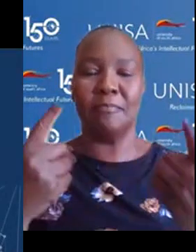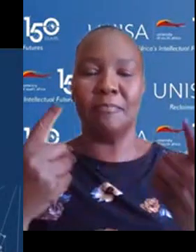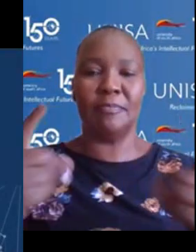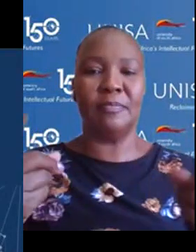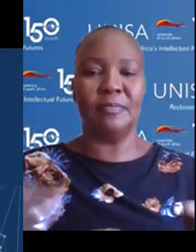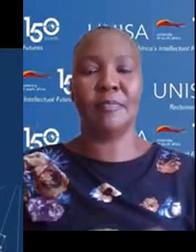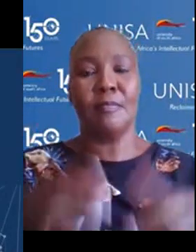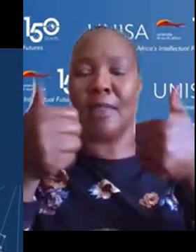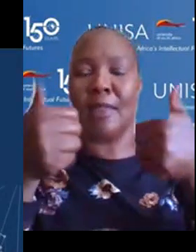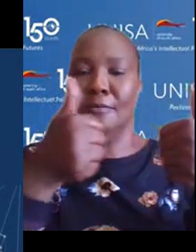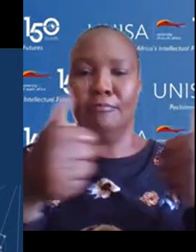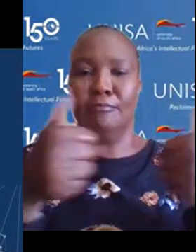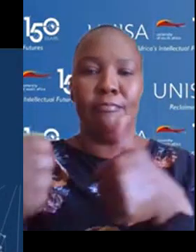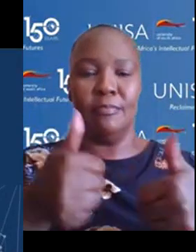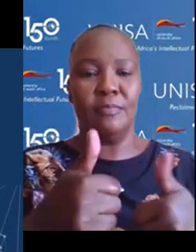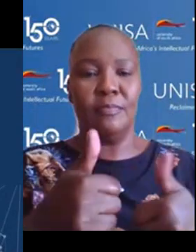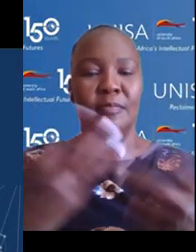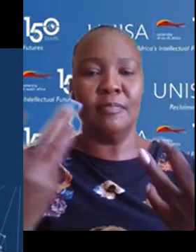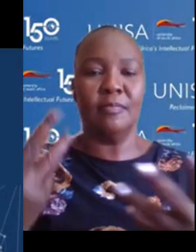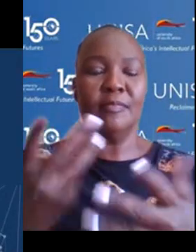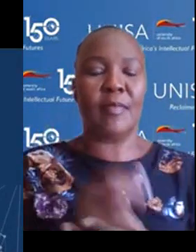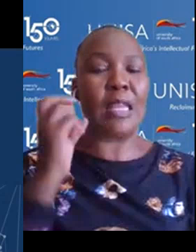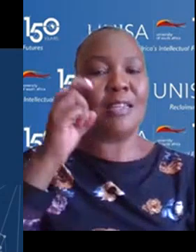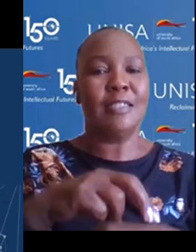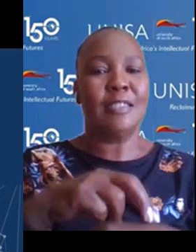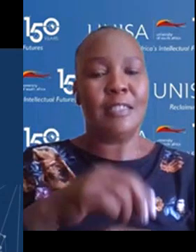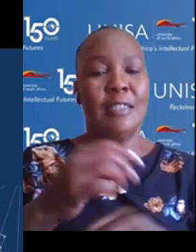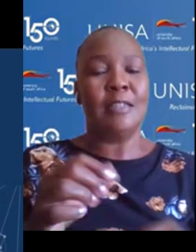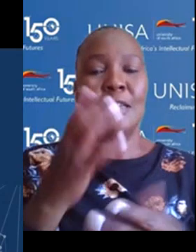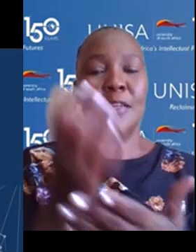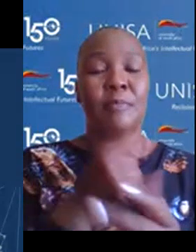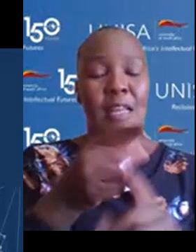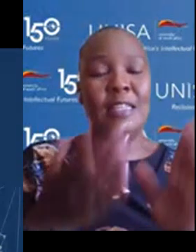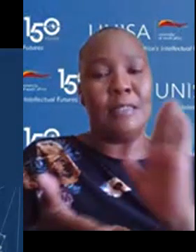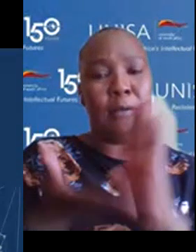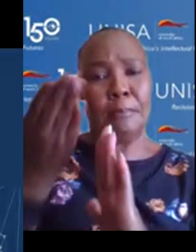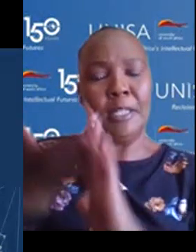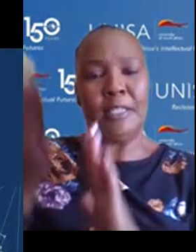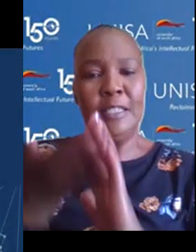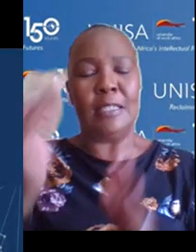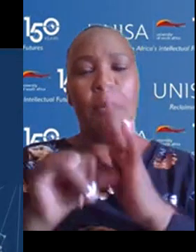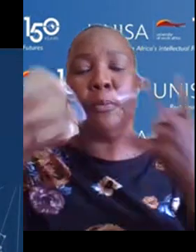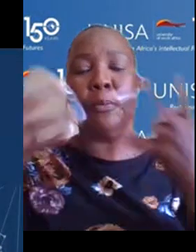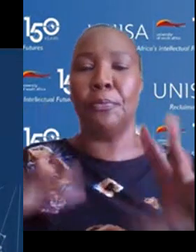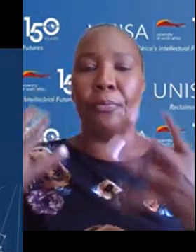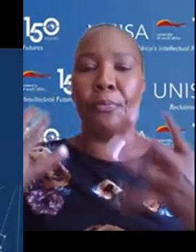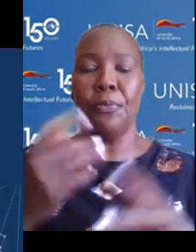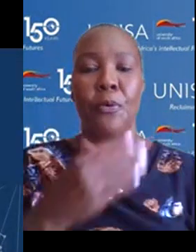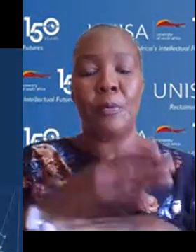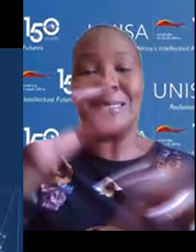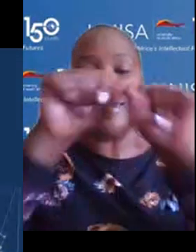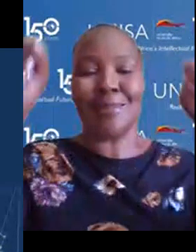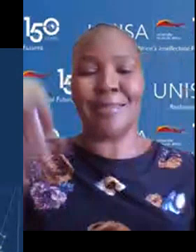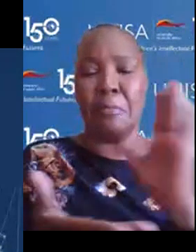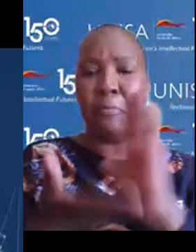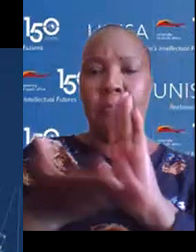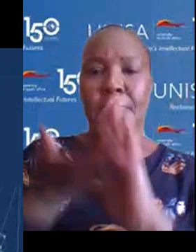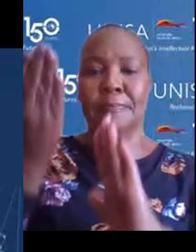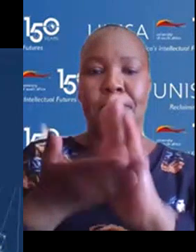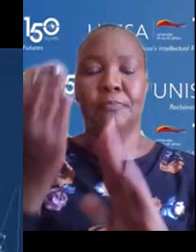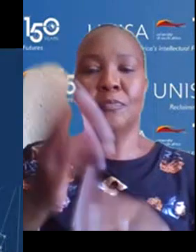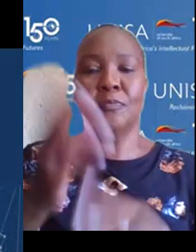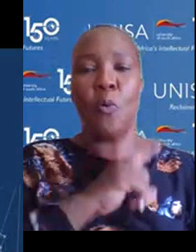Okay, good. So a lot, and so means you guys need to keep those things updated. Hey, very important. Keep your operating system updated so it